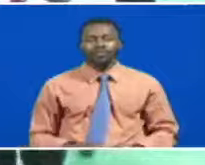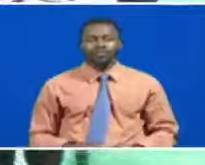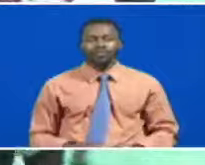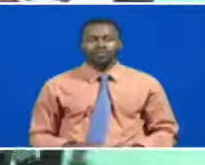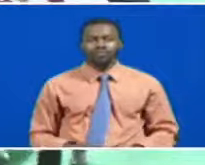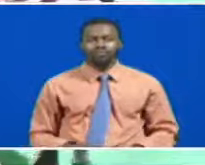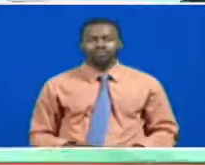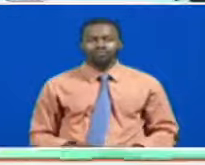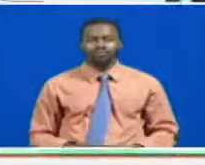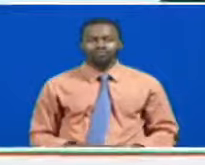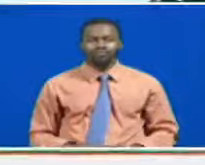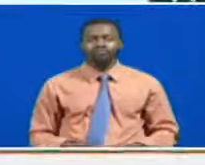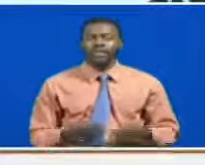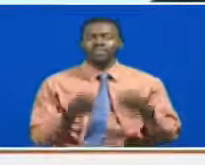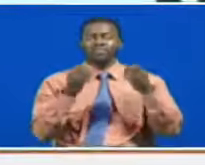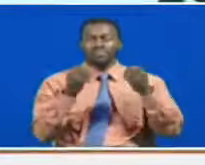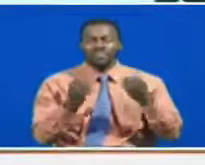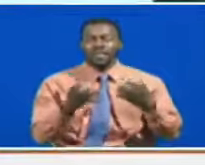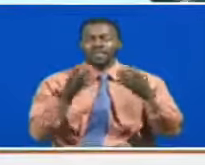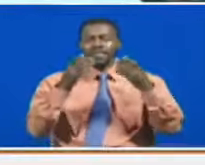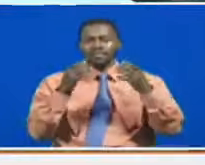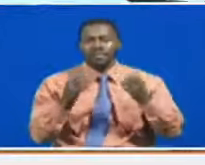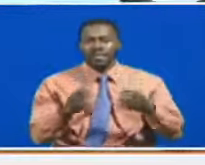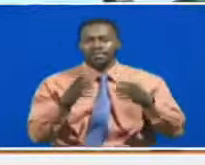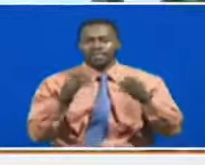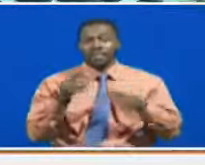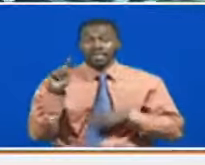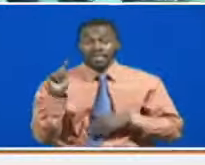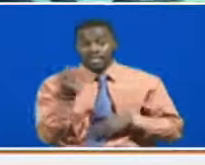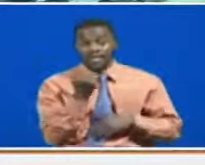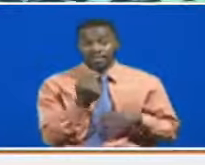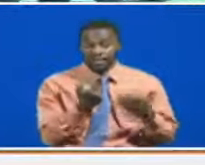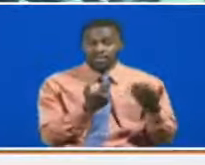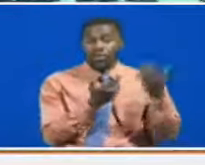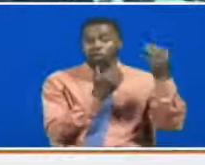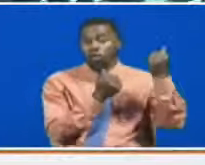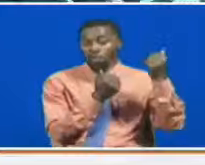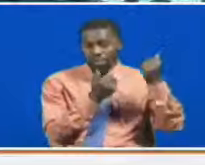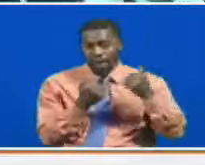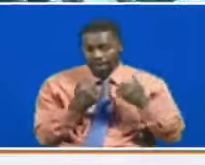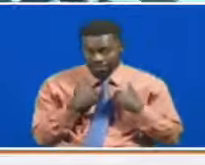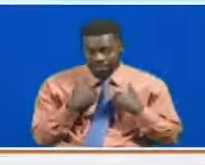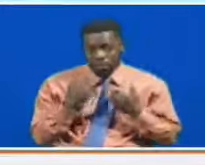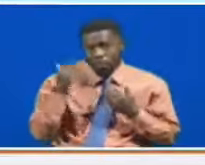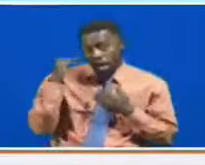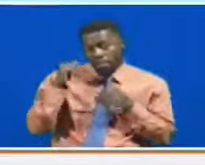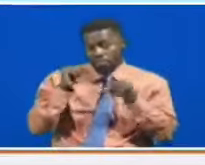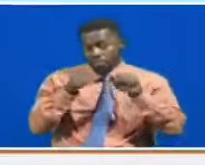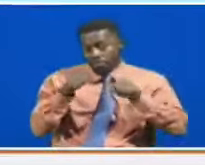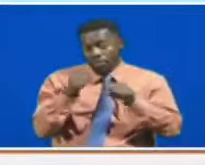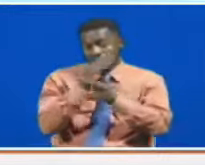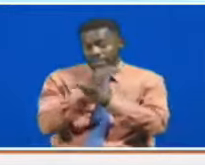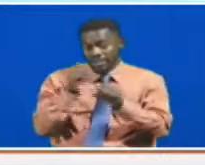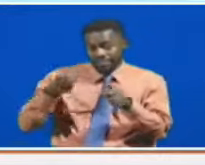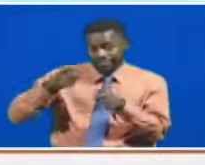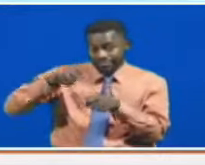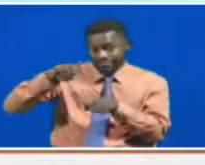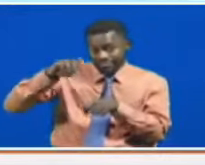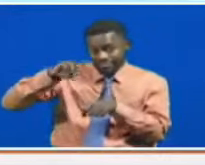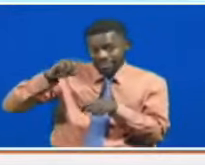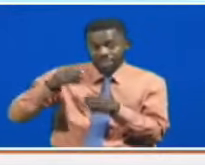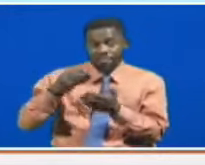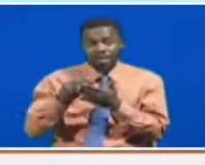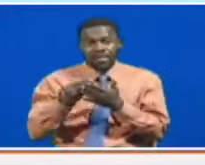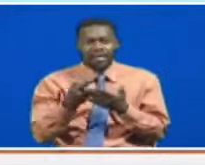The anticipation for majority of Kenyans on Labor Day was hope for increased minimum wage. Na tunaomba yeye